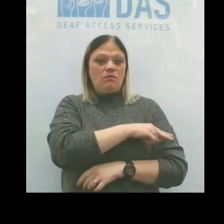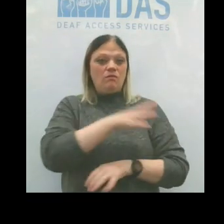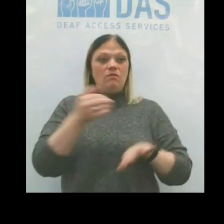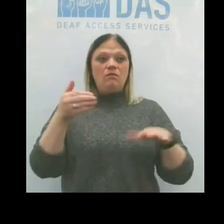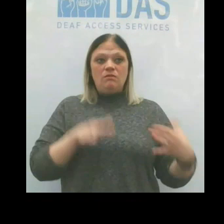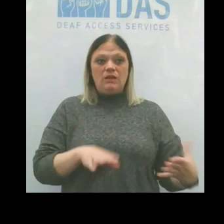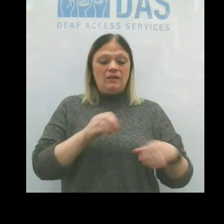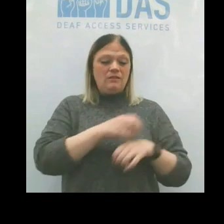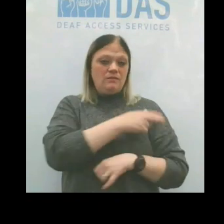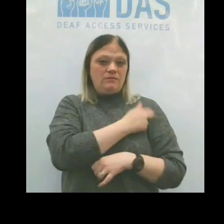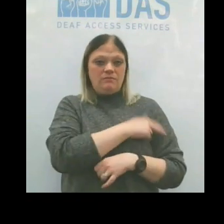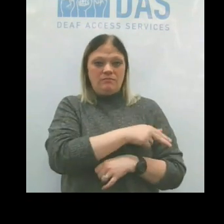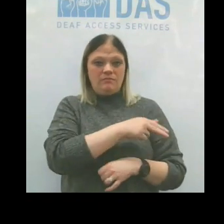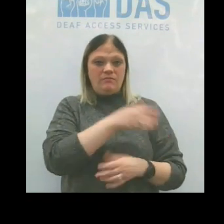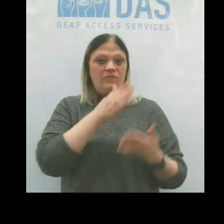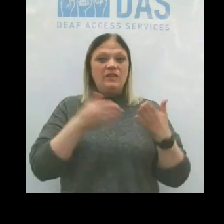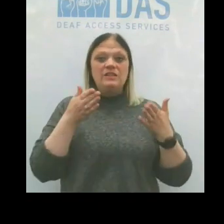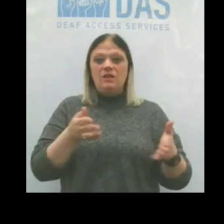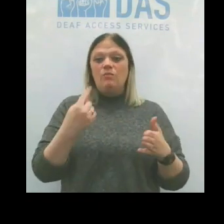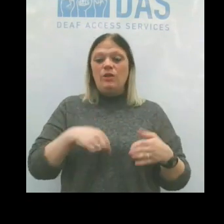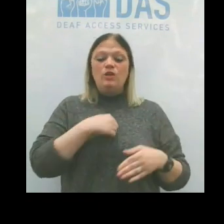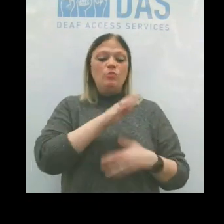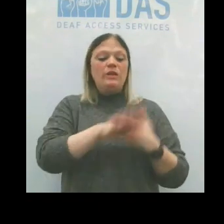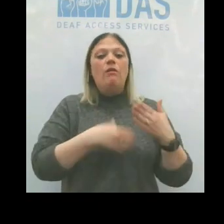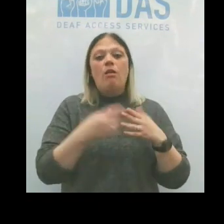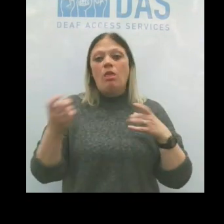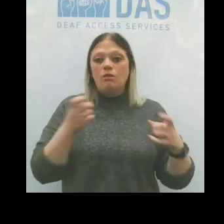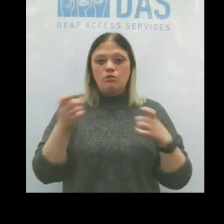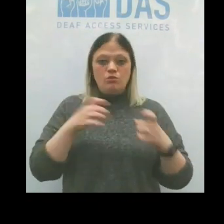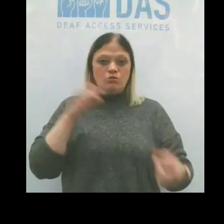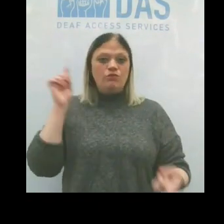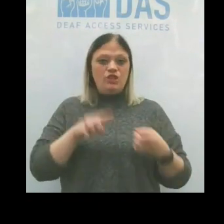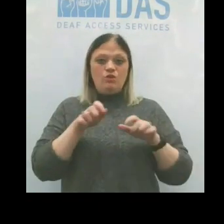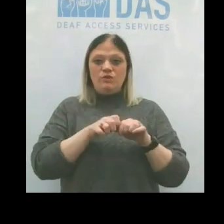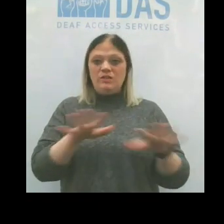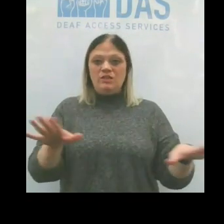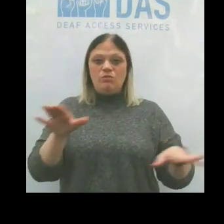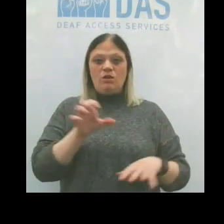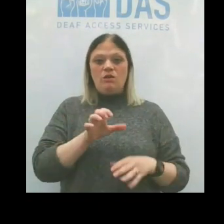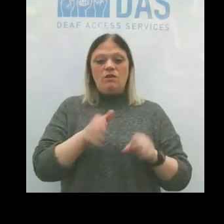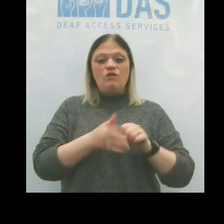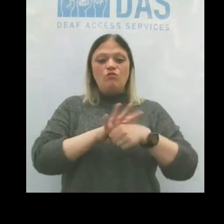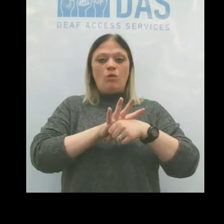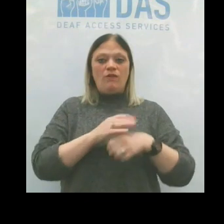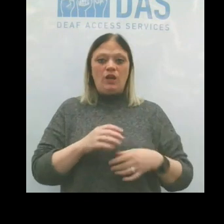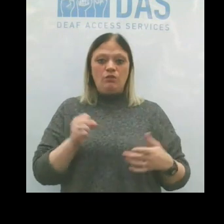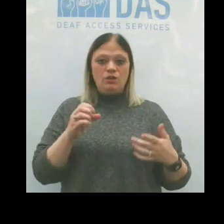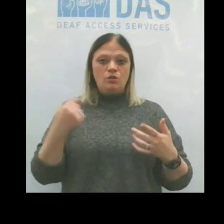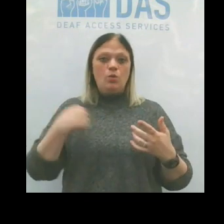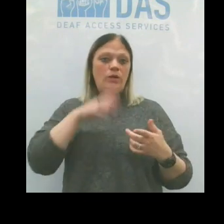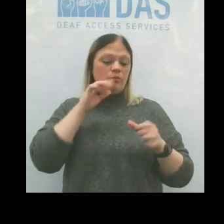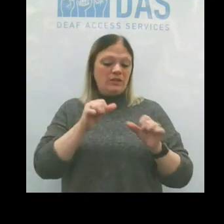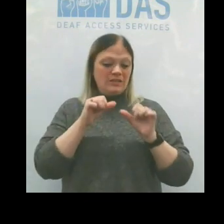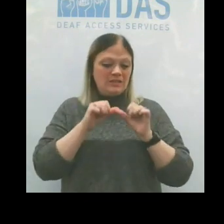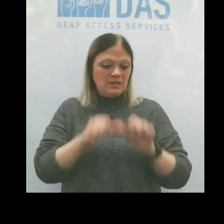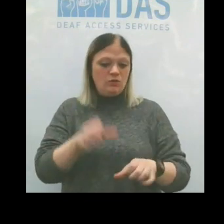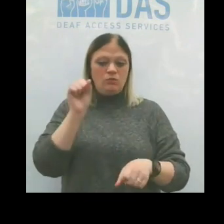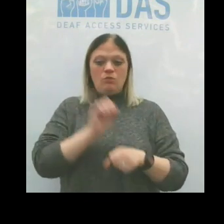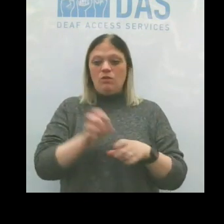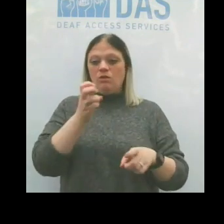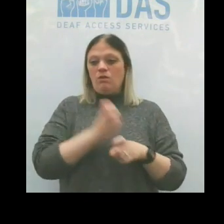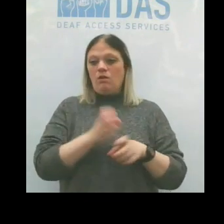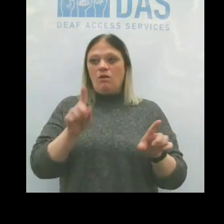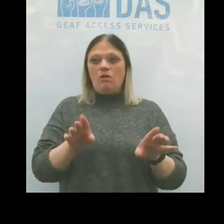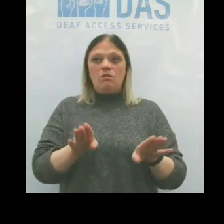deaths in hospitals. And in some ways, we are all in control of it by reducing the spread of the coronavirus. So we're going to continue to work hard to open as quickly